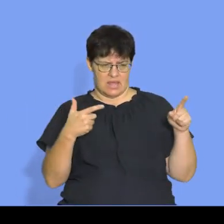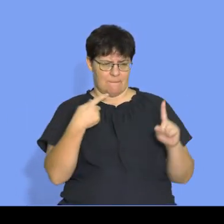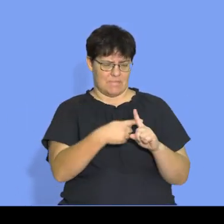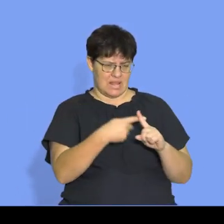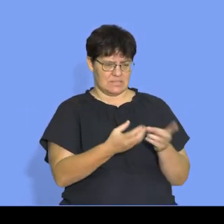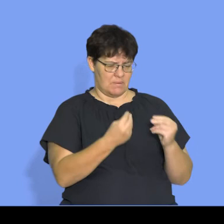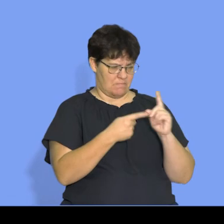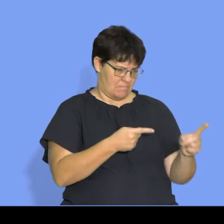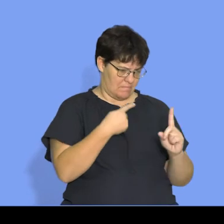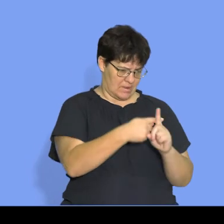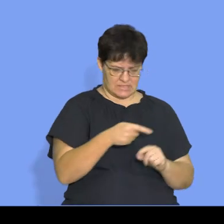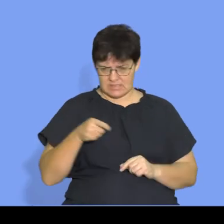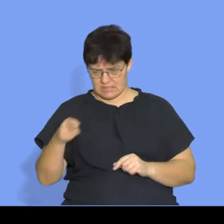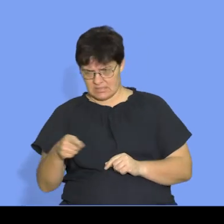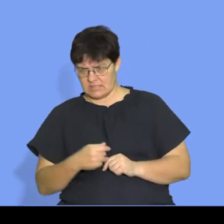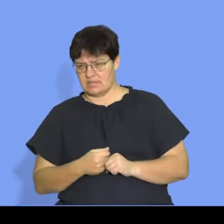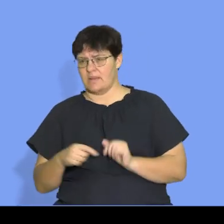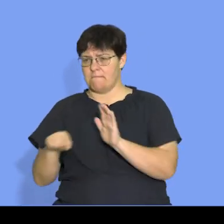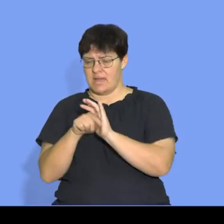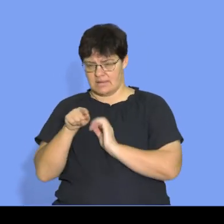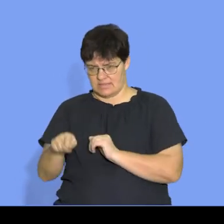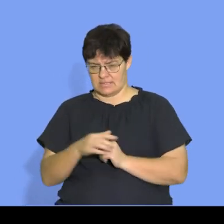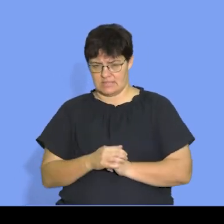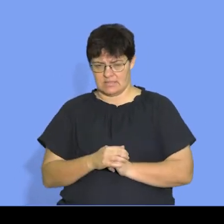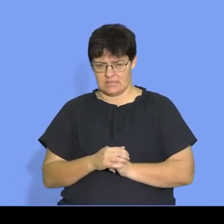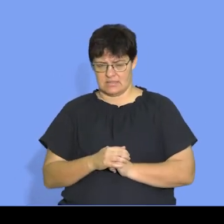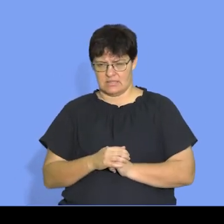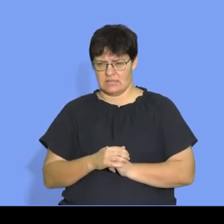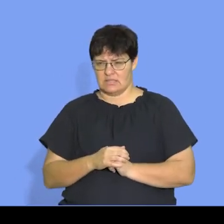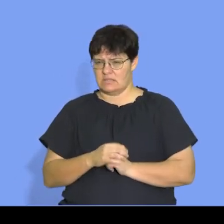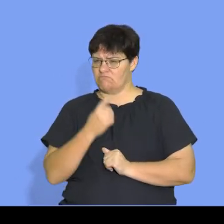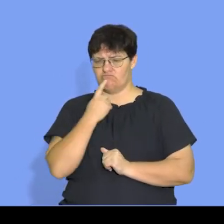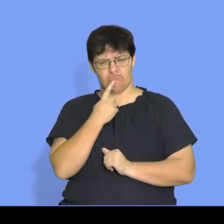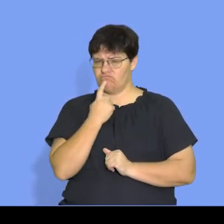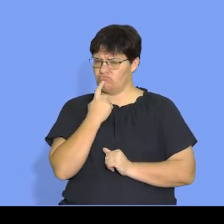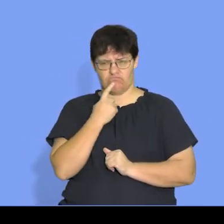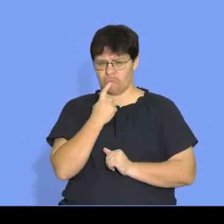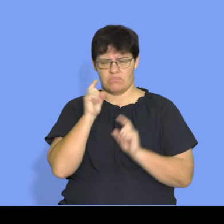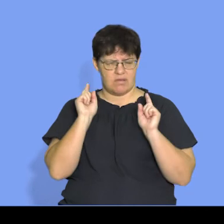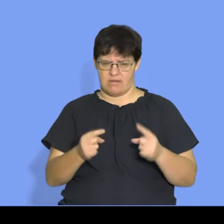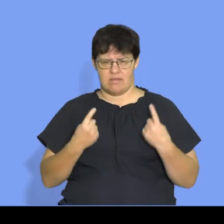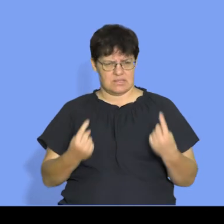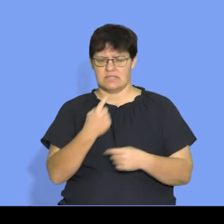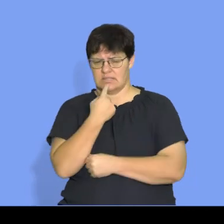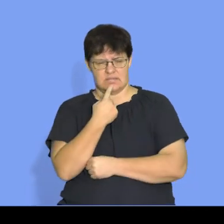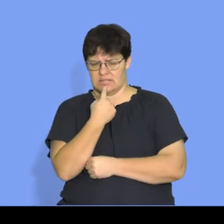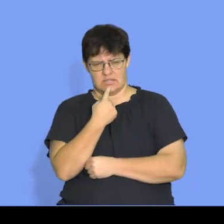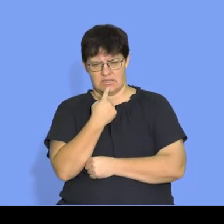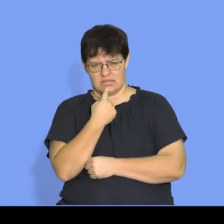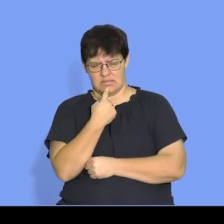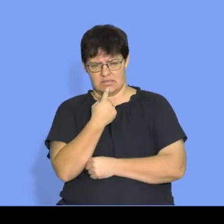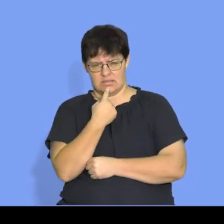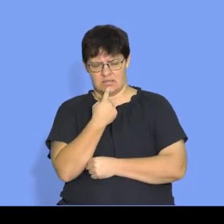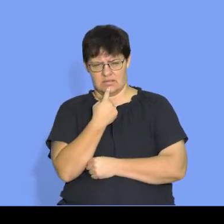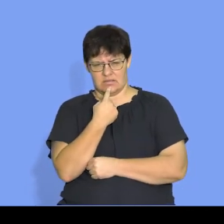will be plus there, and it will be minus here. But now, this cannot be, right? I do have the correct factors,